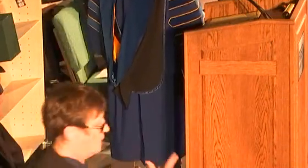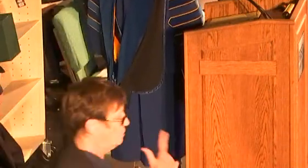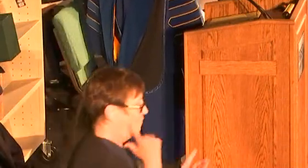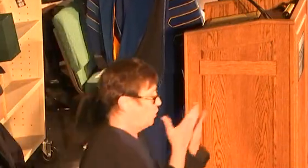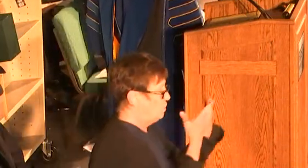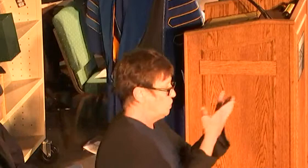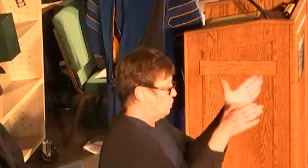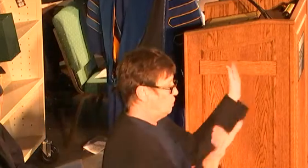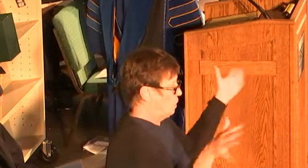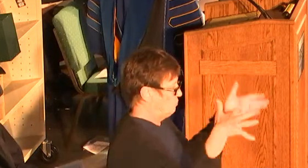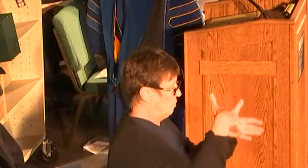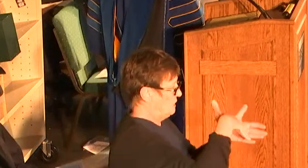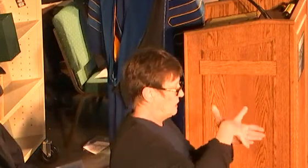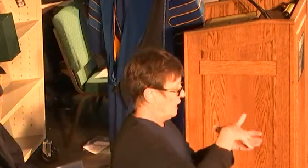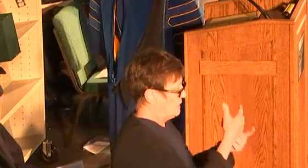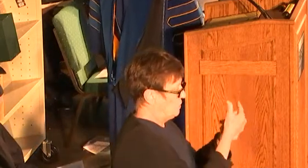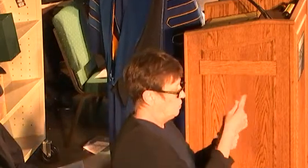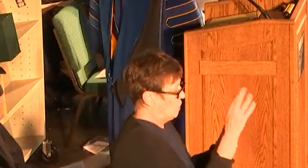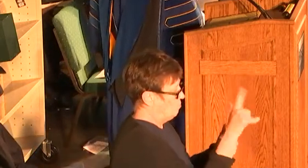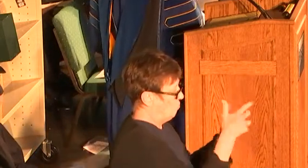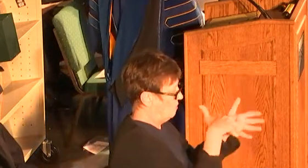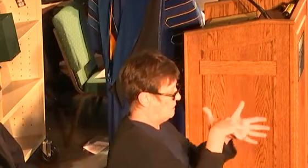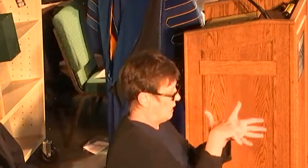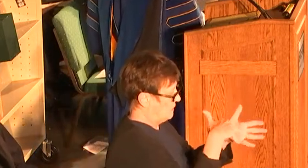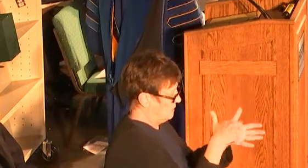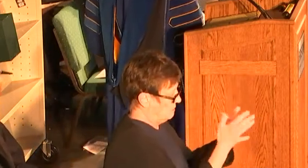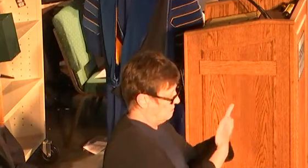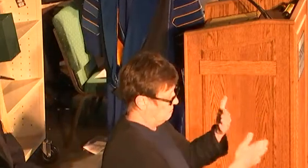Farjana Akhtar.